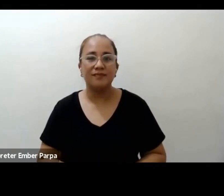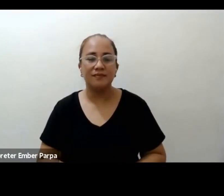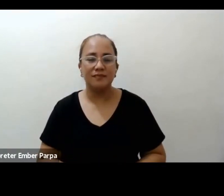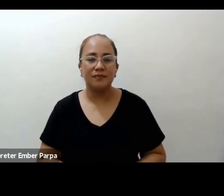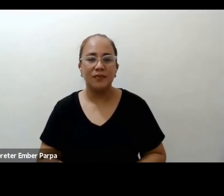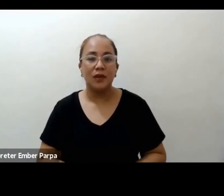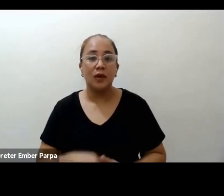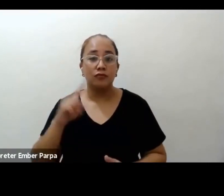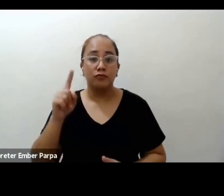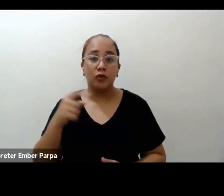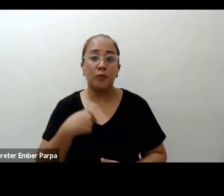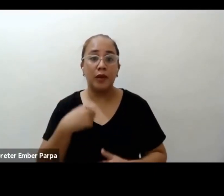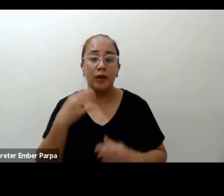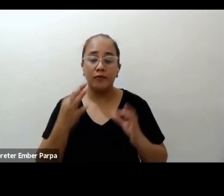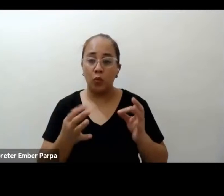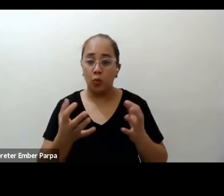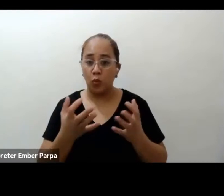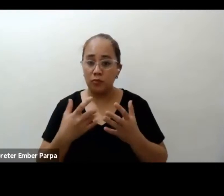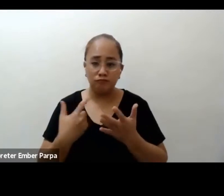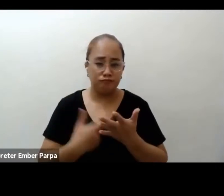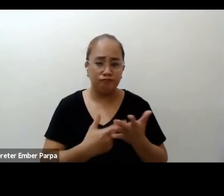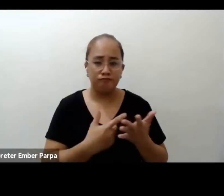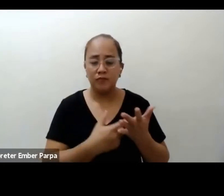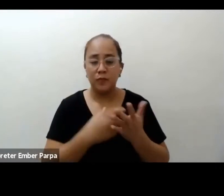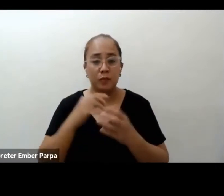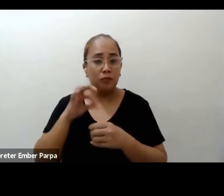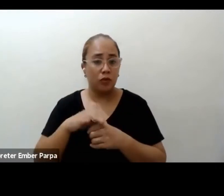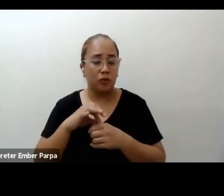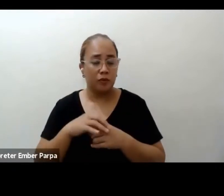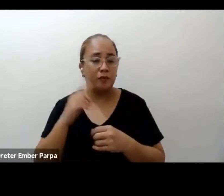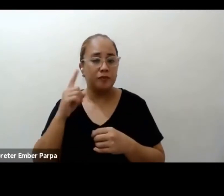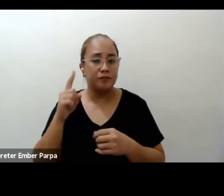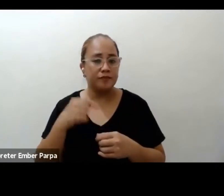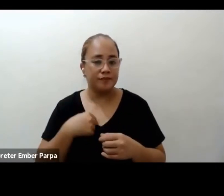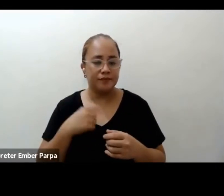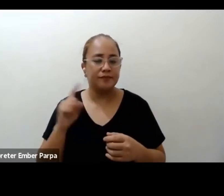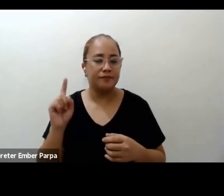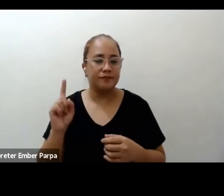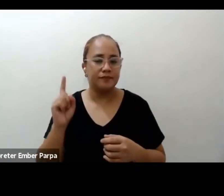So for me, if you were talking platforms, I'd focus on that.